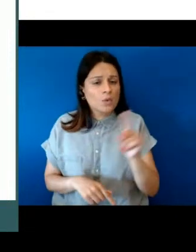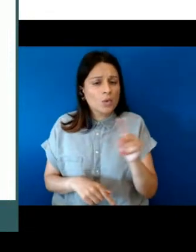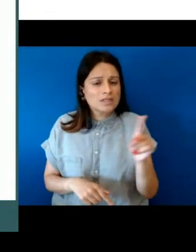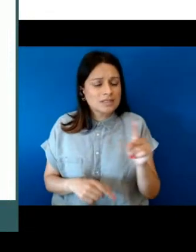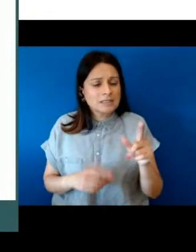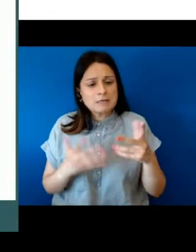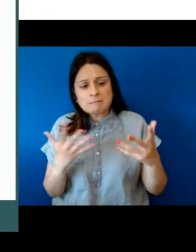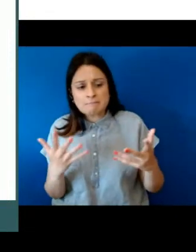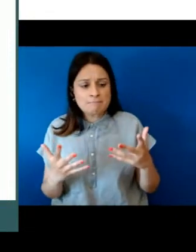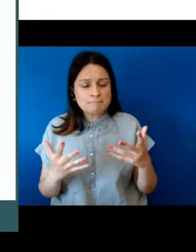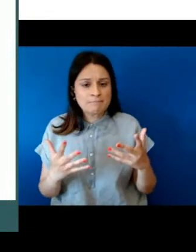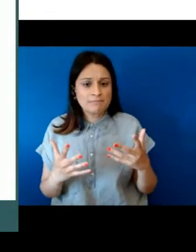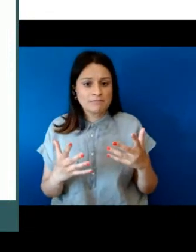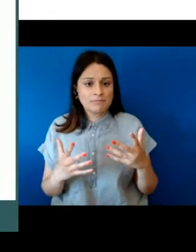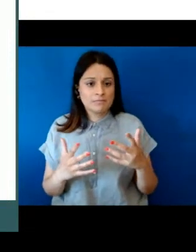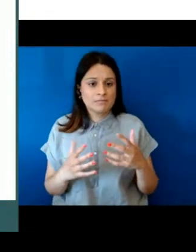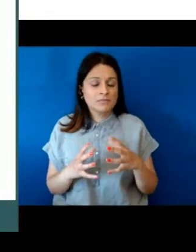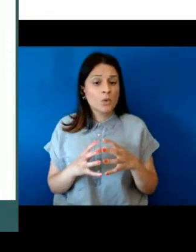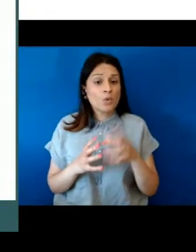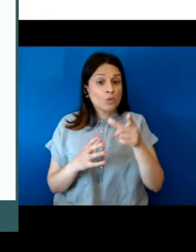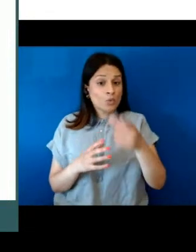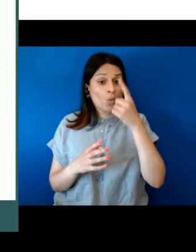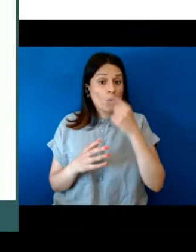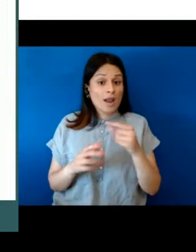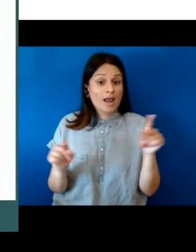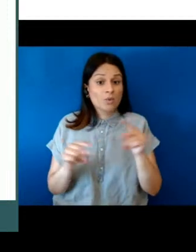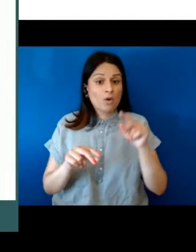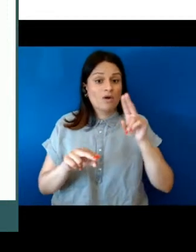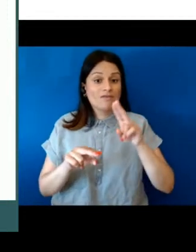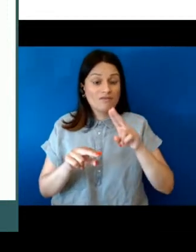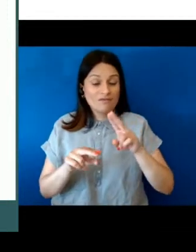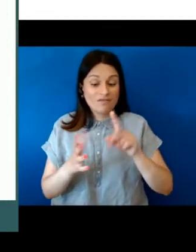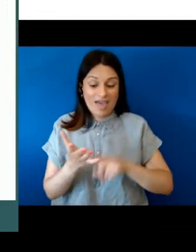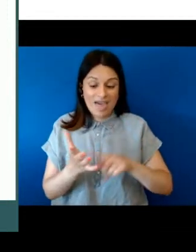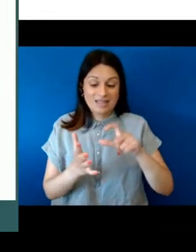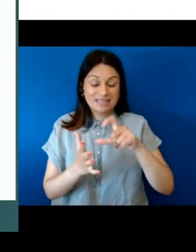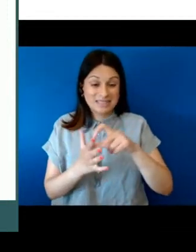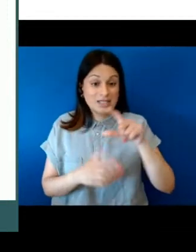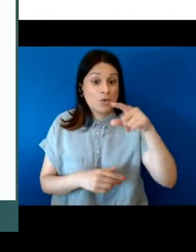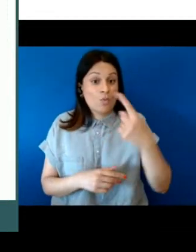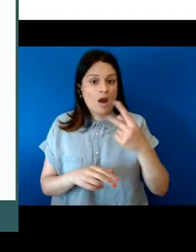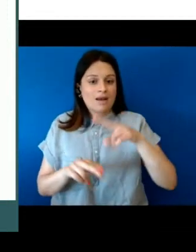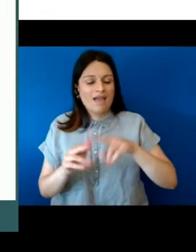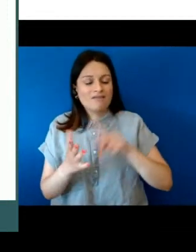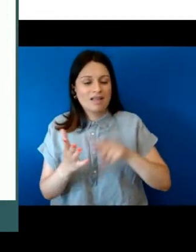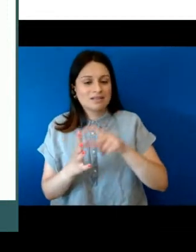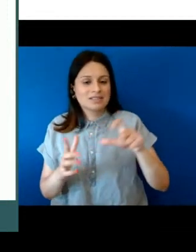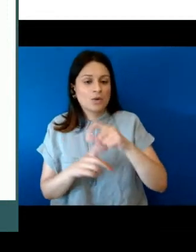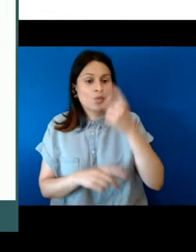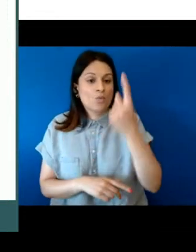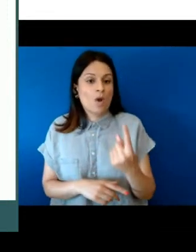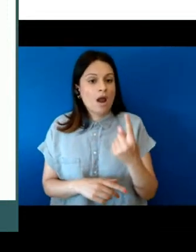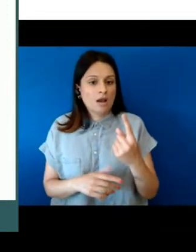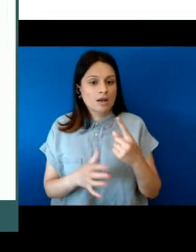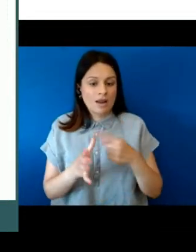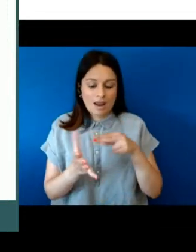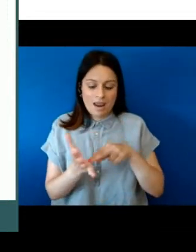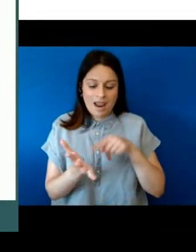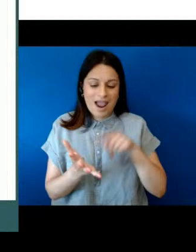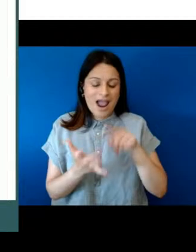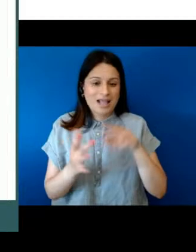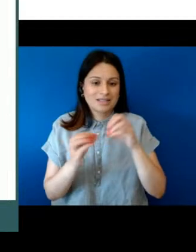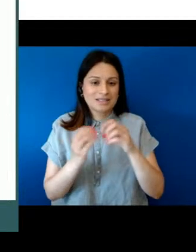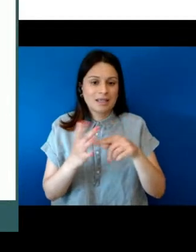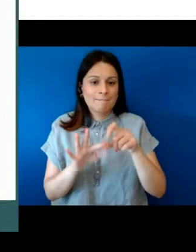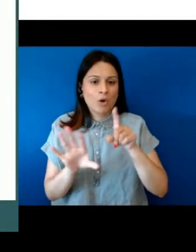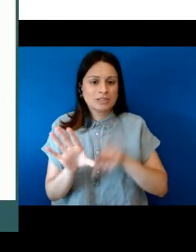actually neutralizing this FeLD1 antibody. And that was hugely significant, because it was